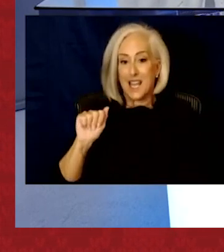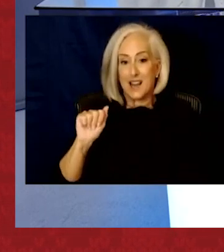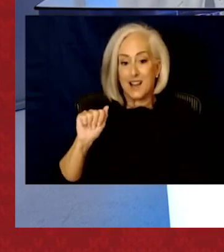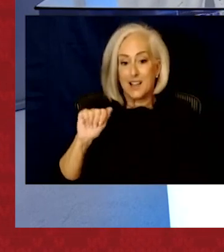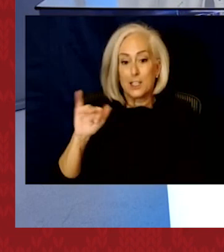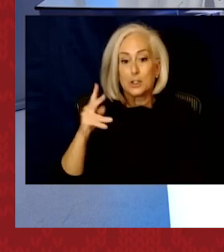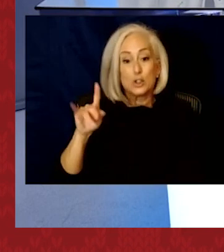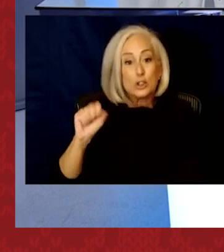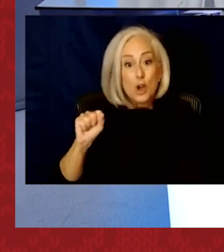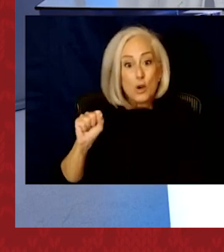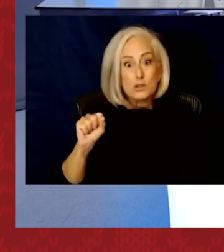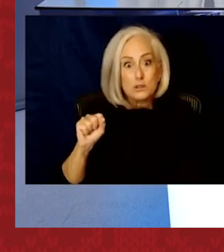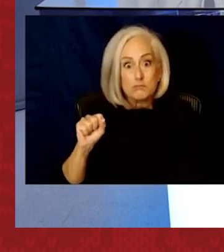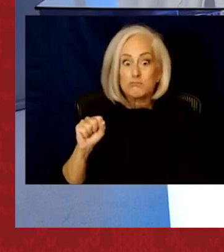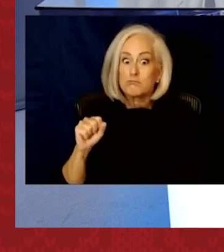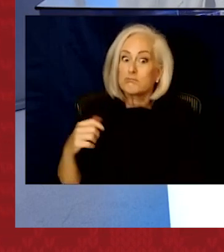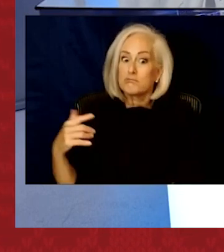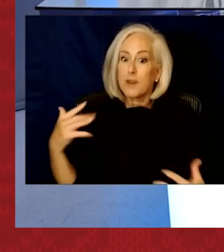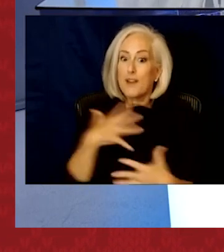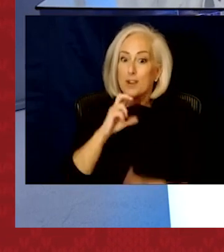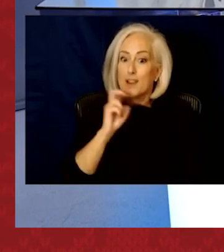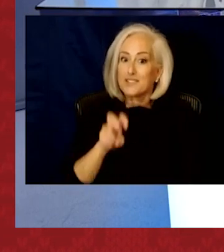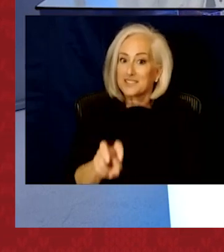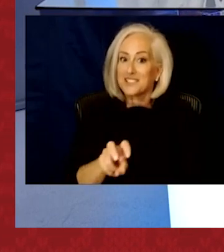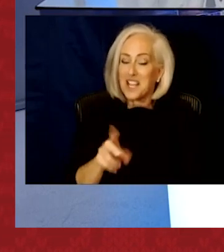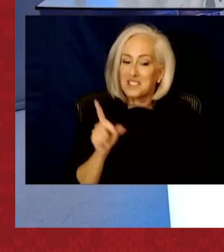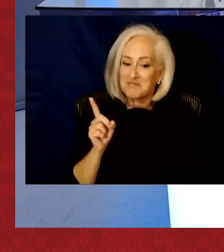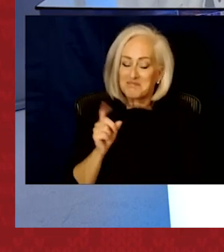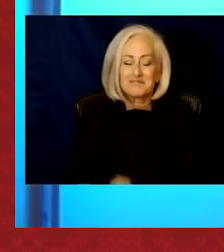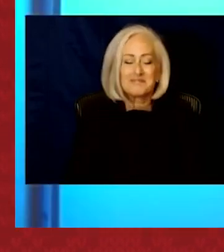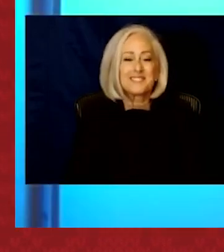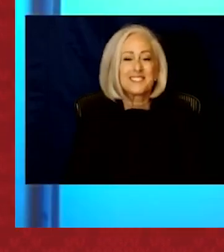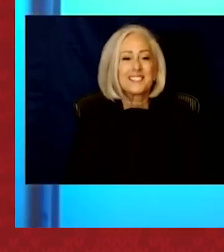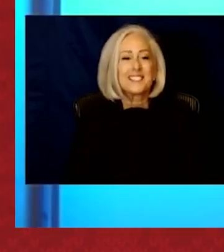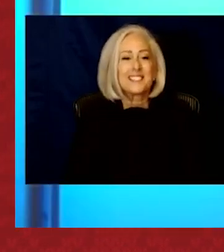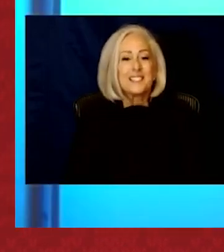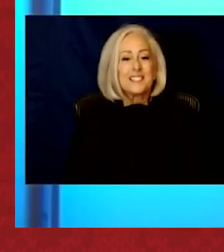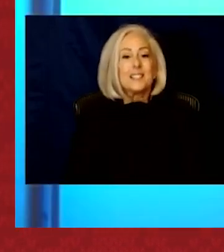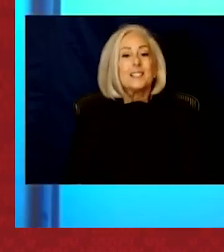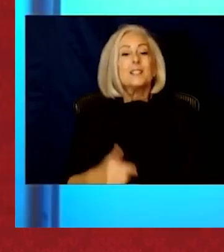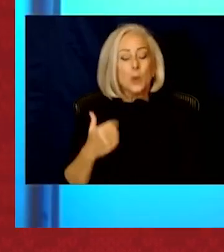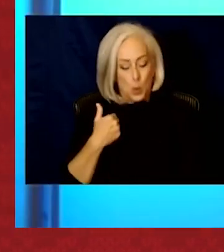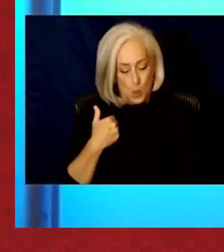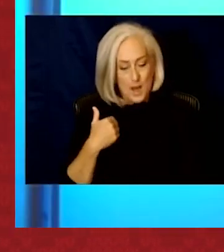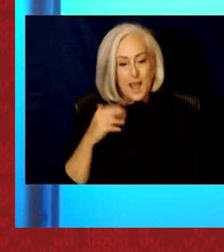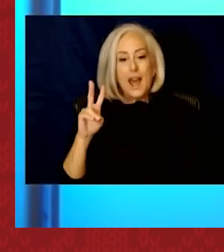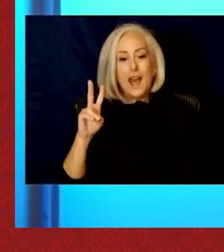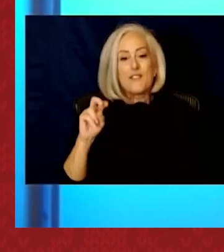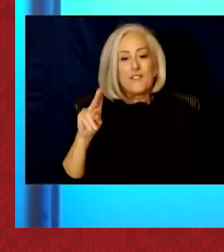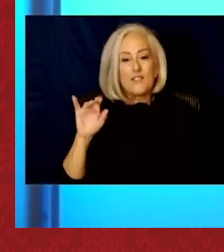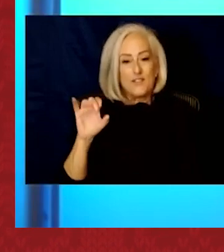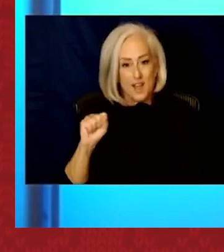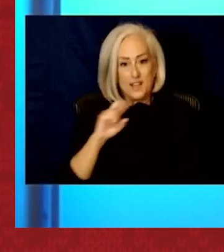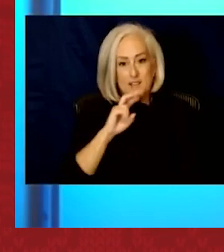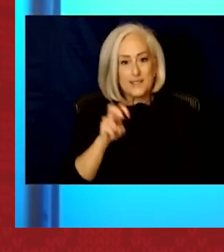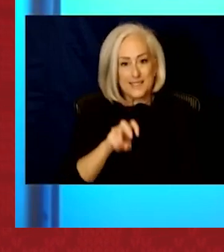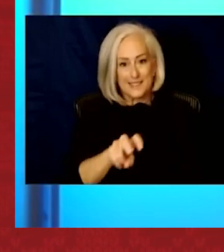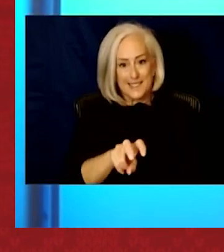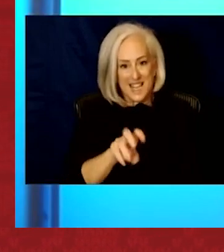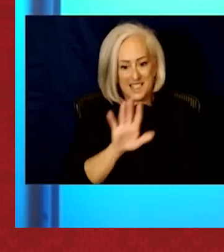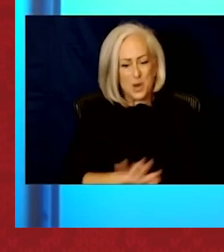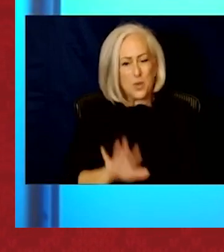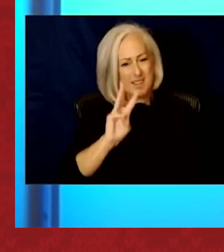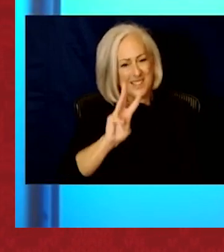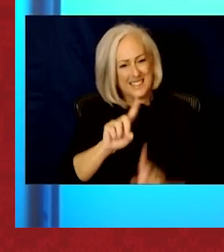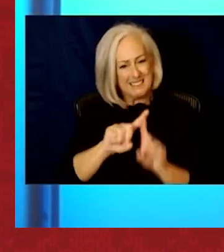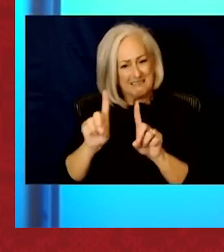snake venom can cause us serious harm. Tell us more about that. So we do have venomous snakes. We have about 6 species here in the